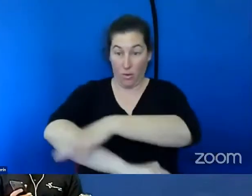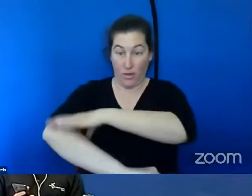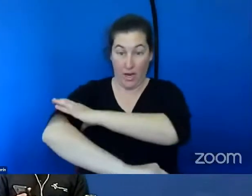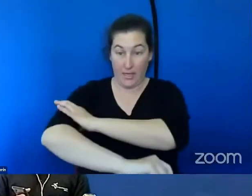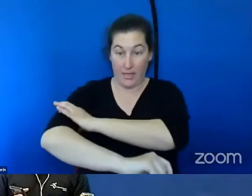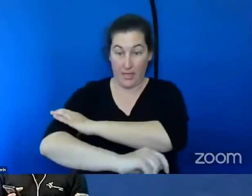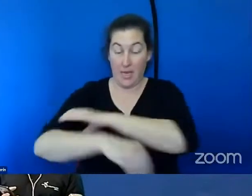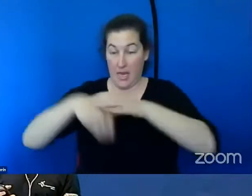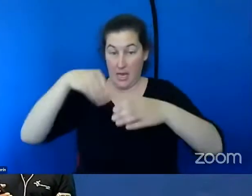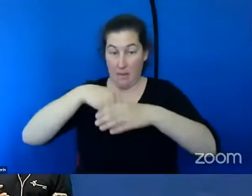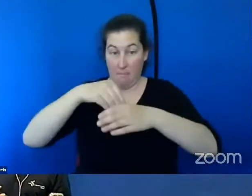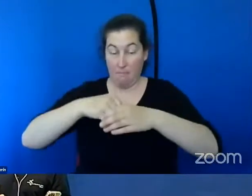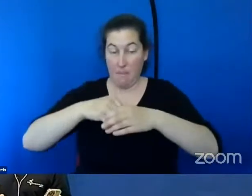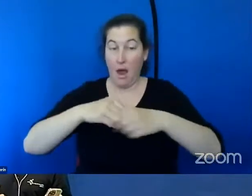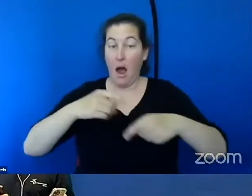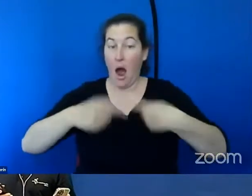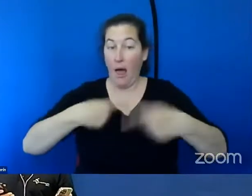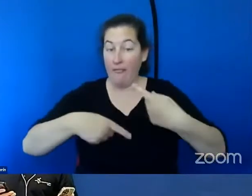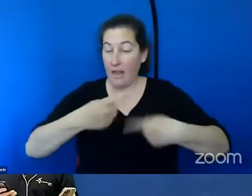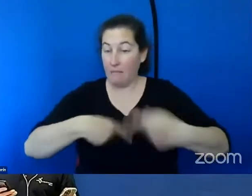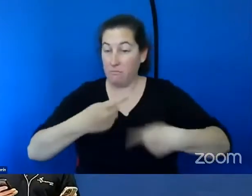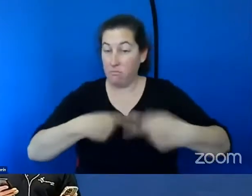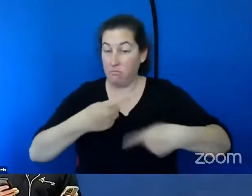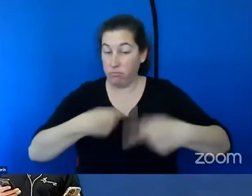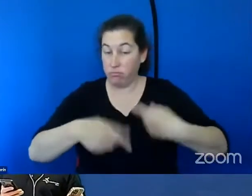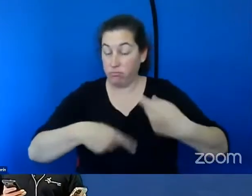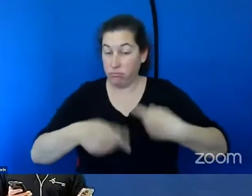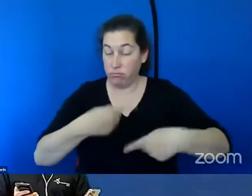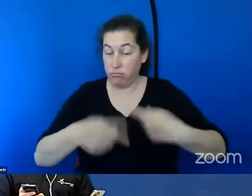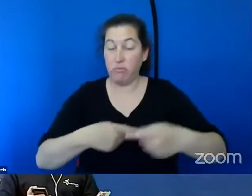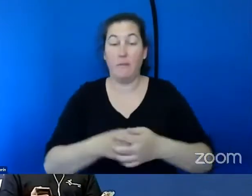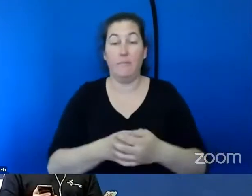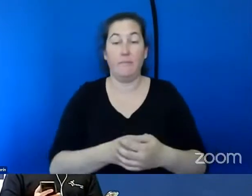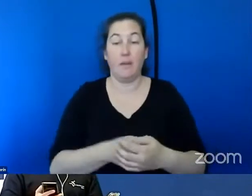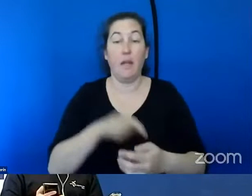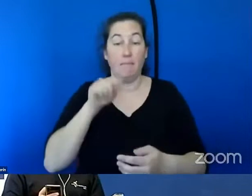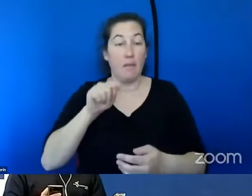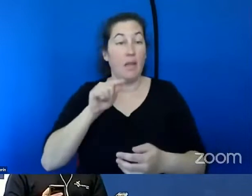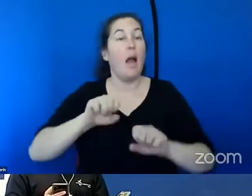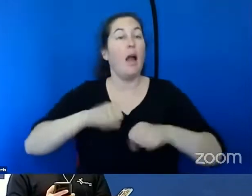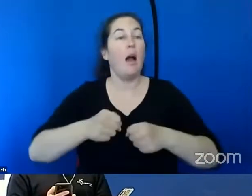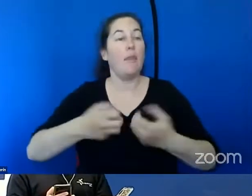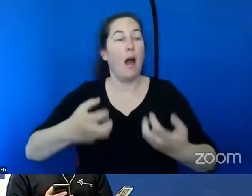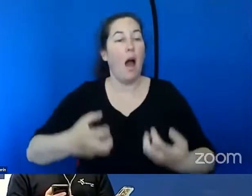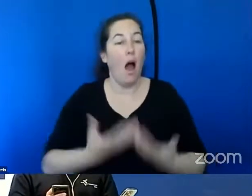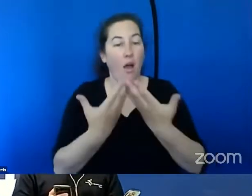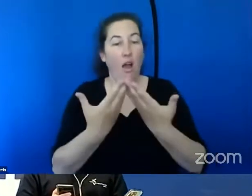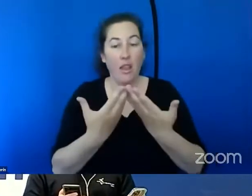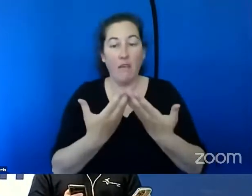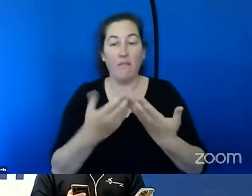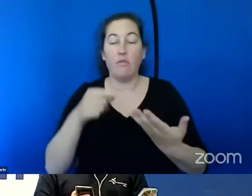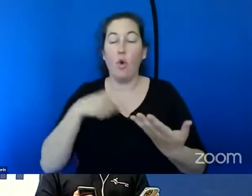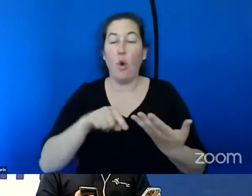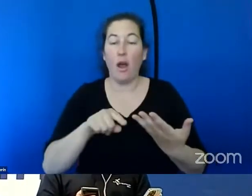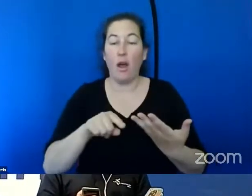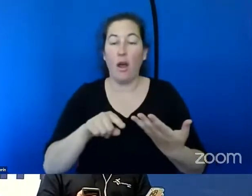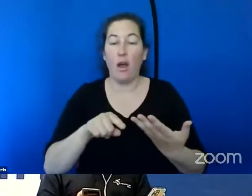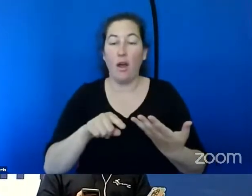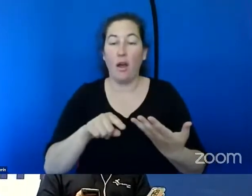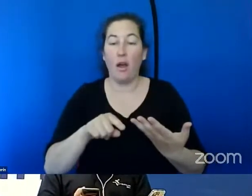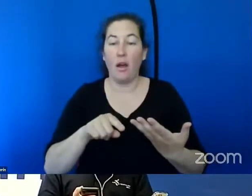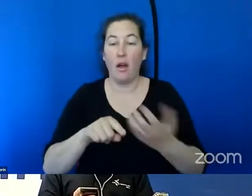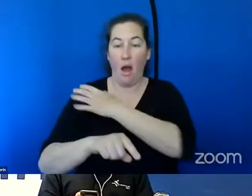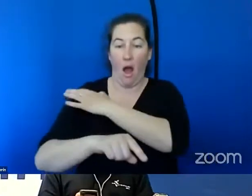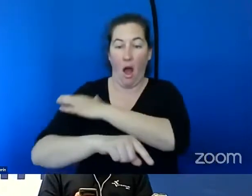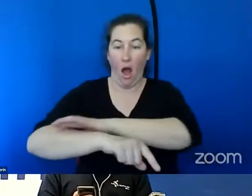Christophe Houchet, the pilot for Smart Arm. We saw him for the first time at CYBATHLON 2020 Global Edition, and here we see